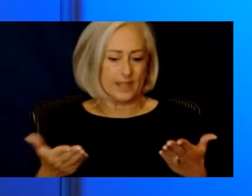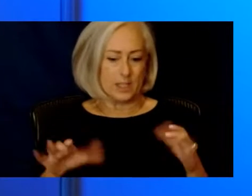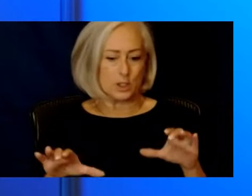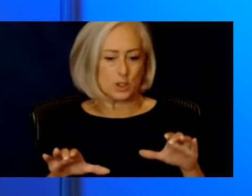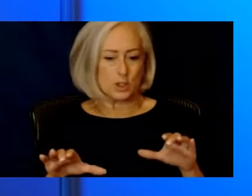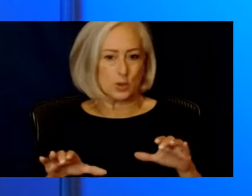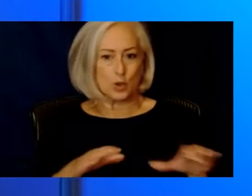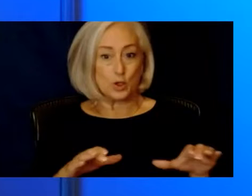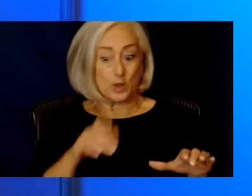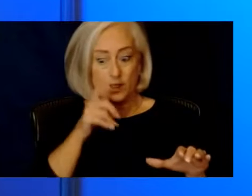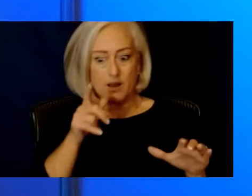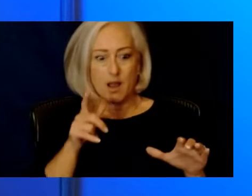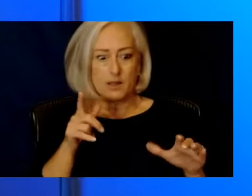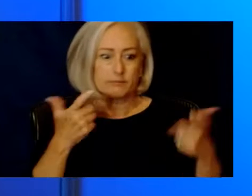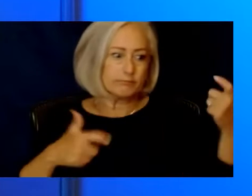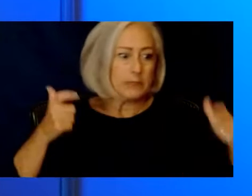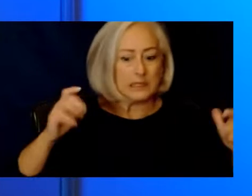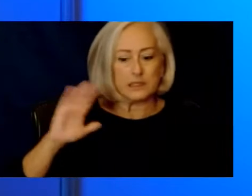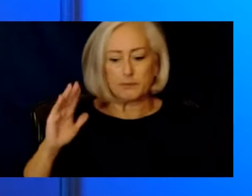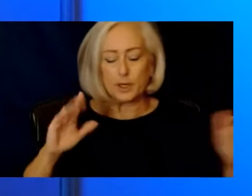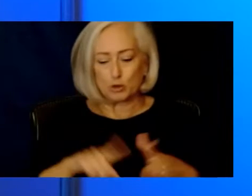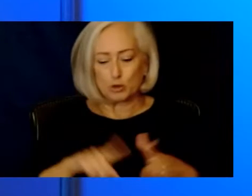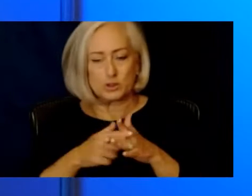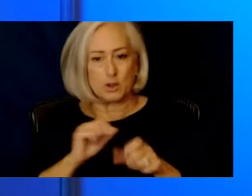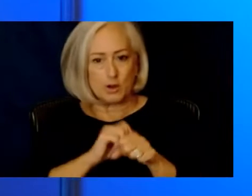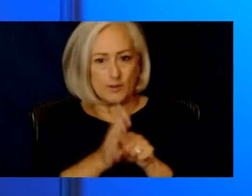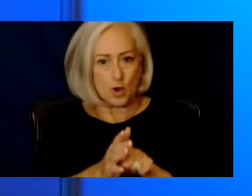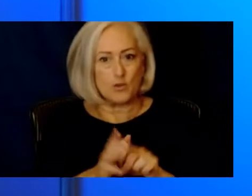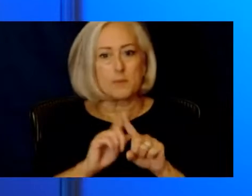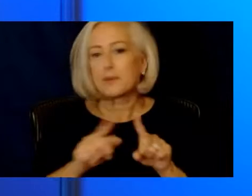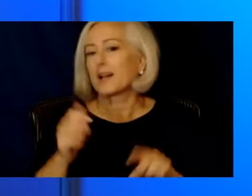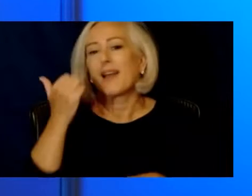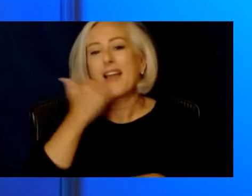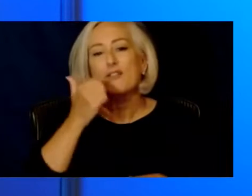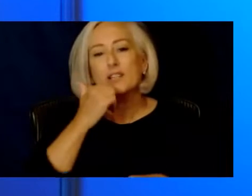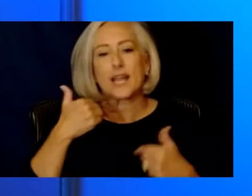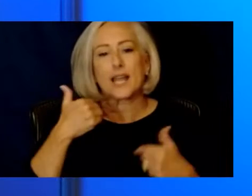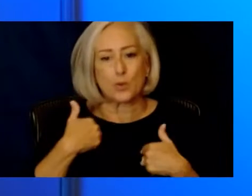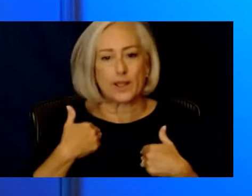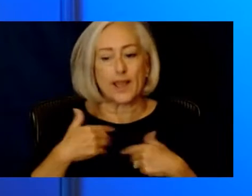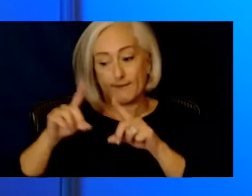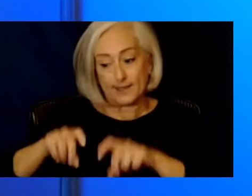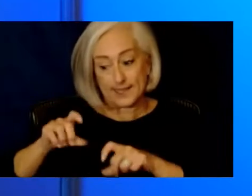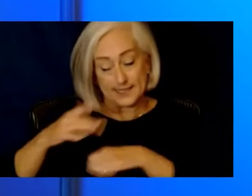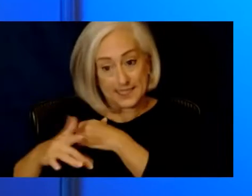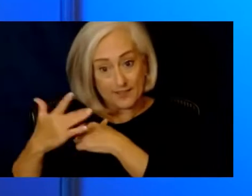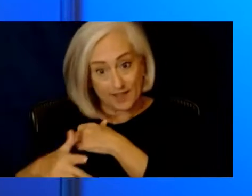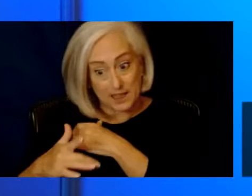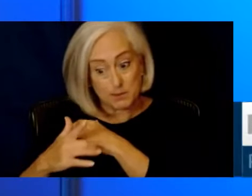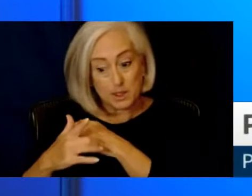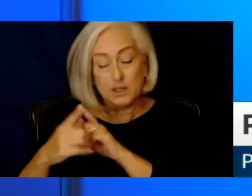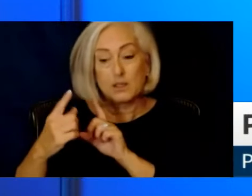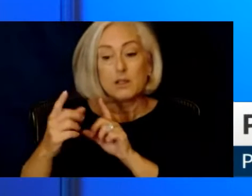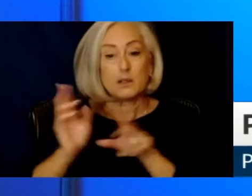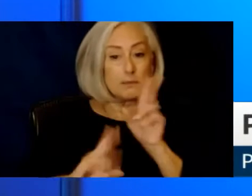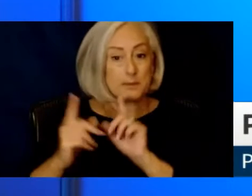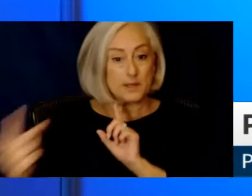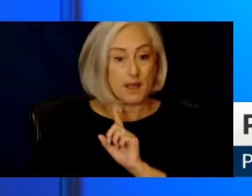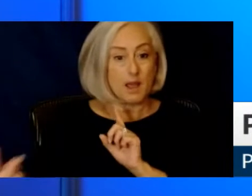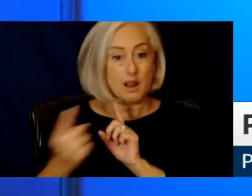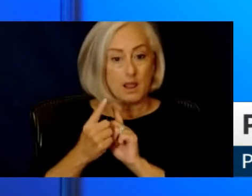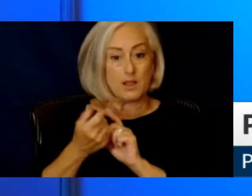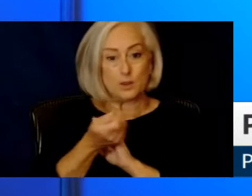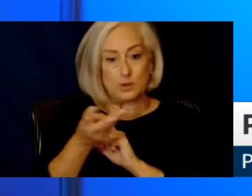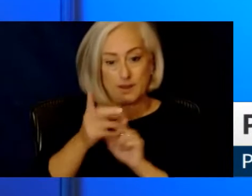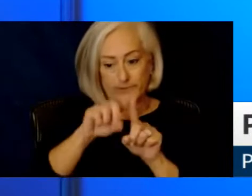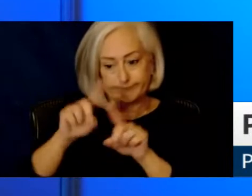outreach events almost every day. We have vaccine and testing available for walk-up at a couple of our locations every